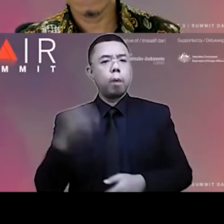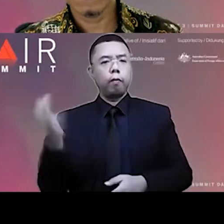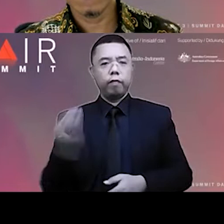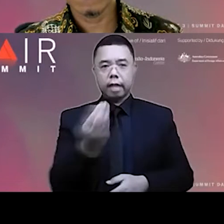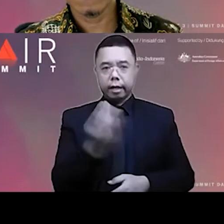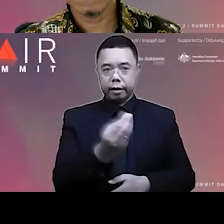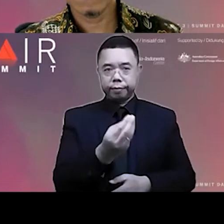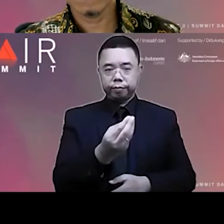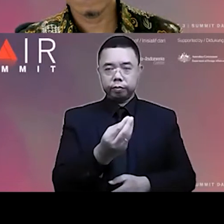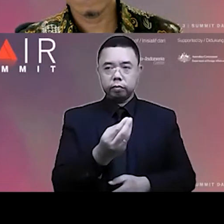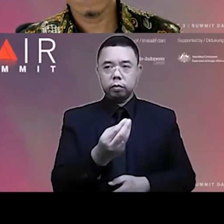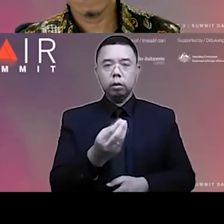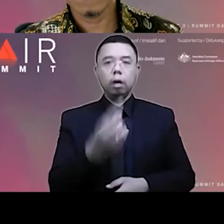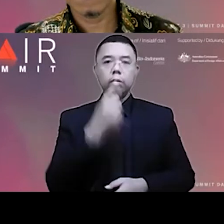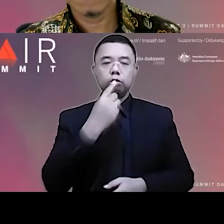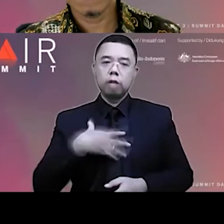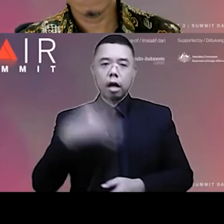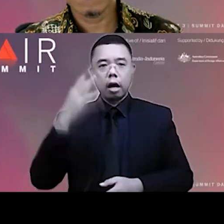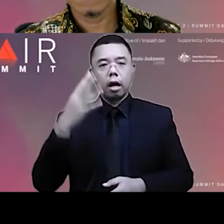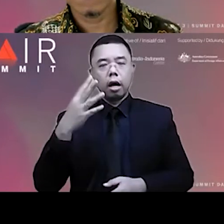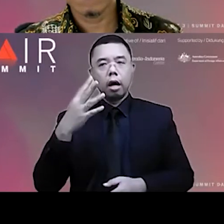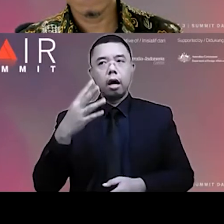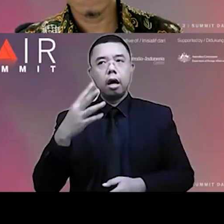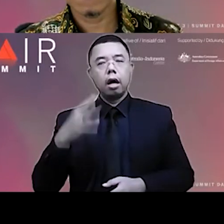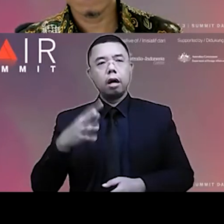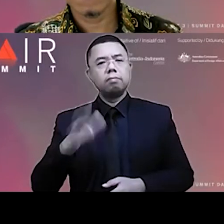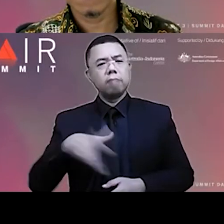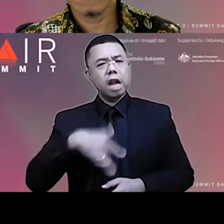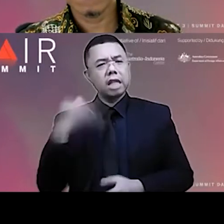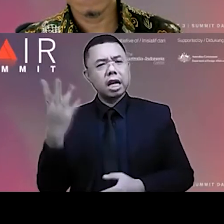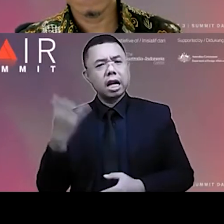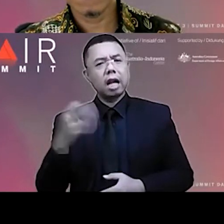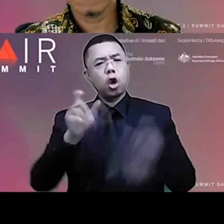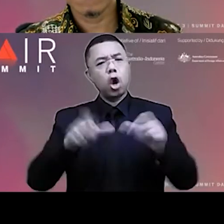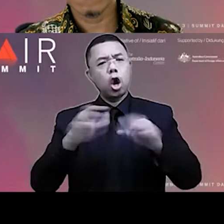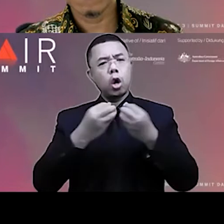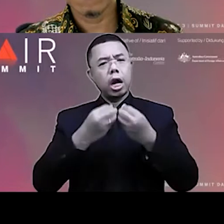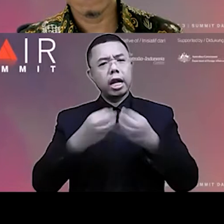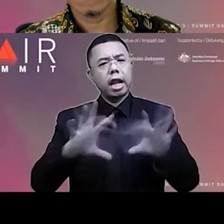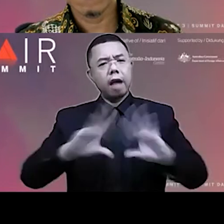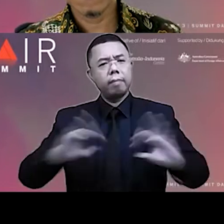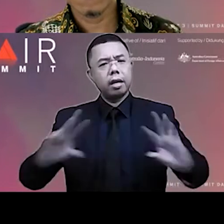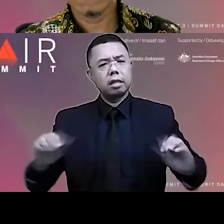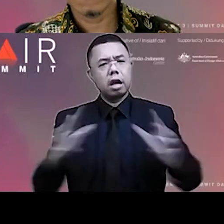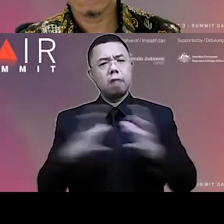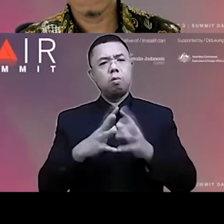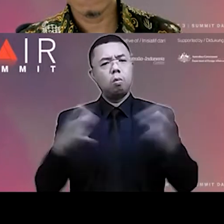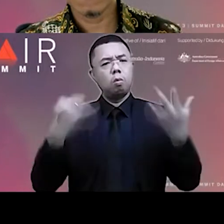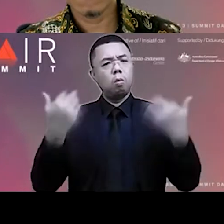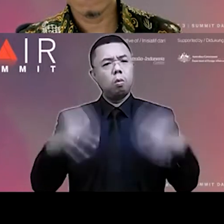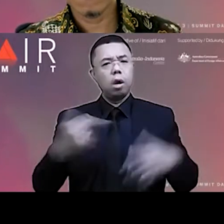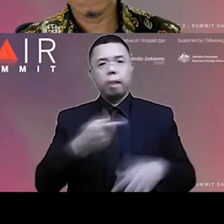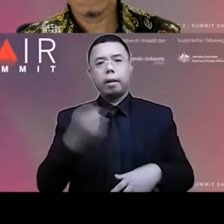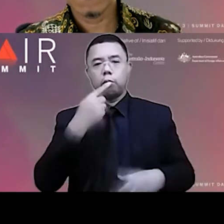time. So the people who lost jobs basically have very similar skill sets. So you can imagine that the people who lost